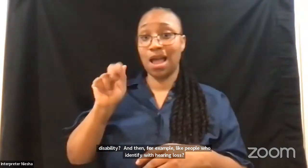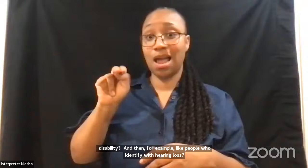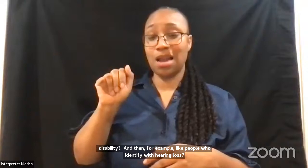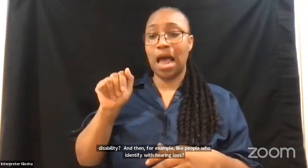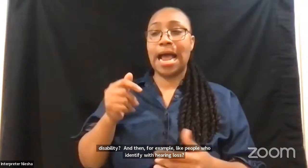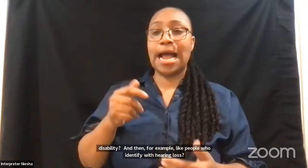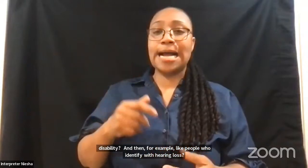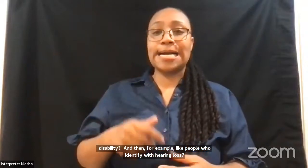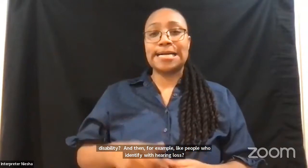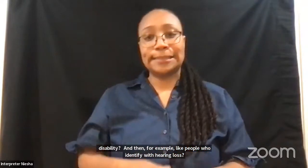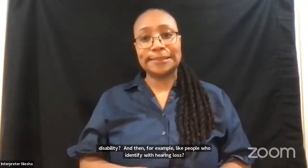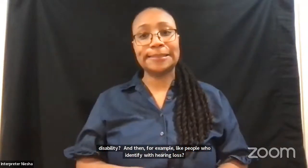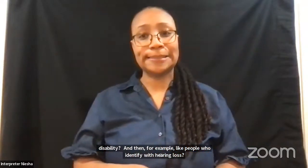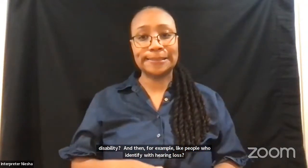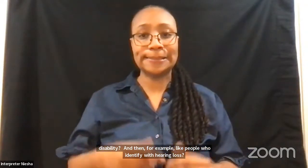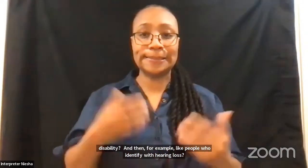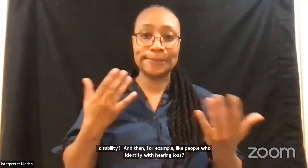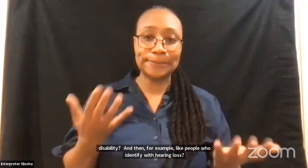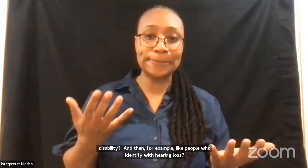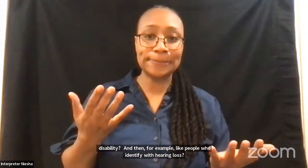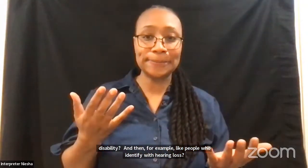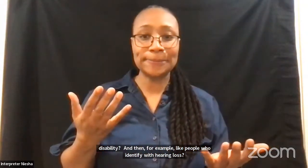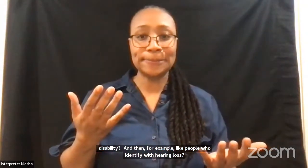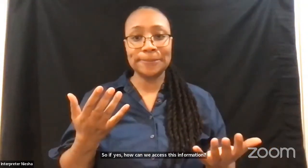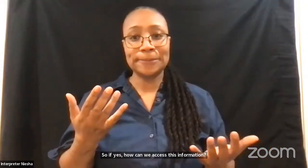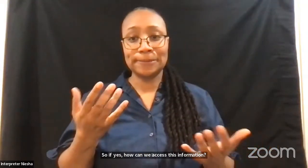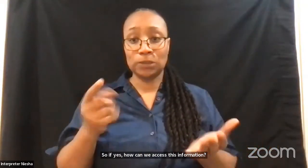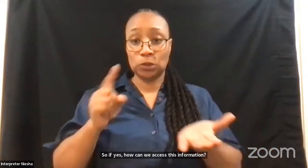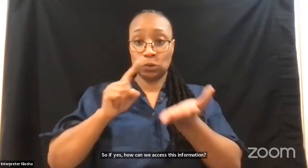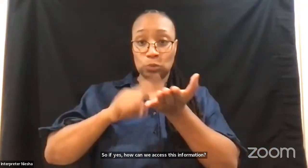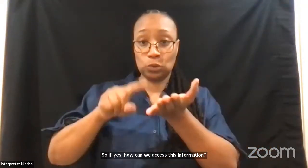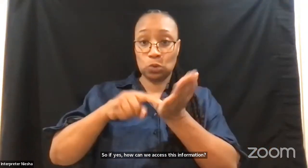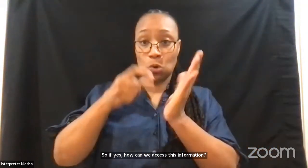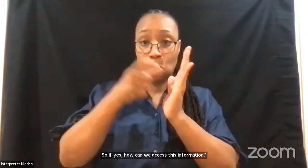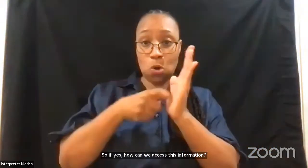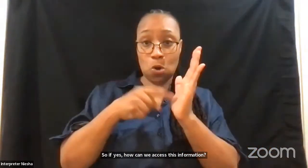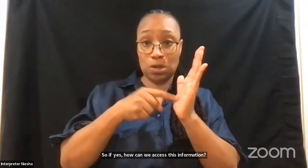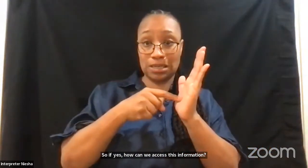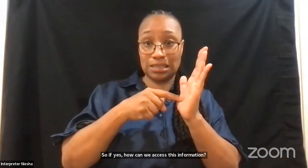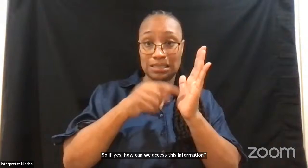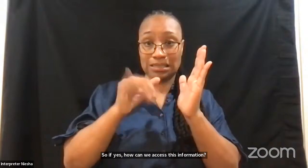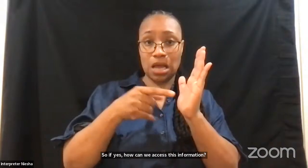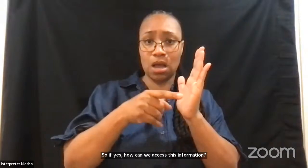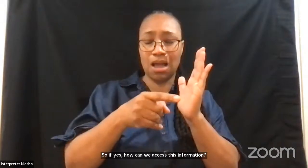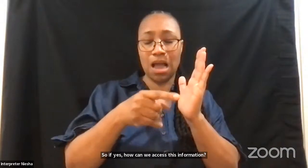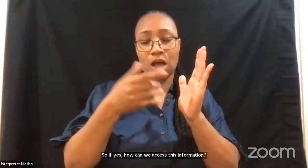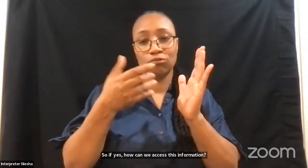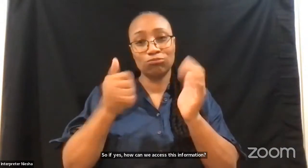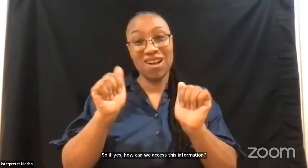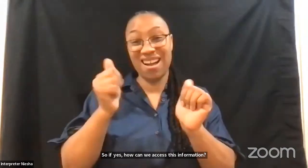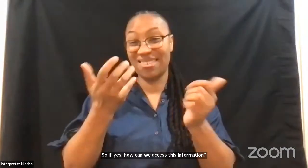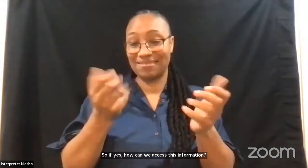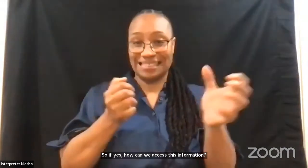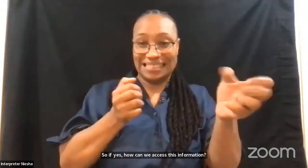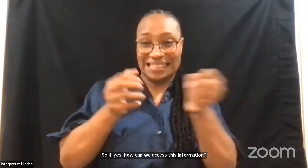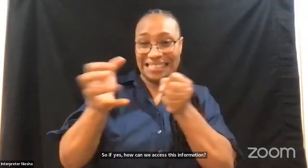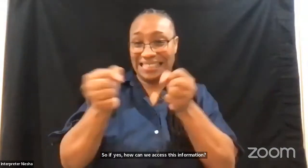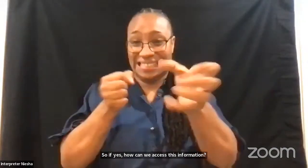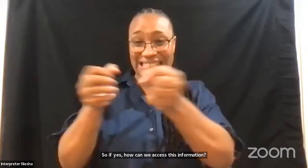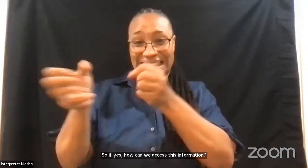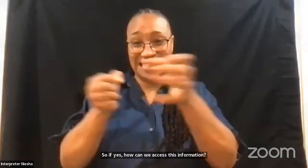Every research article that we've pulled and we've reviewed tend to focus on